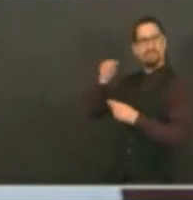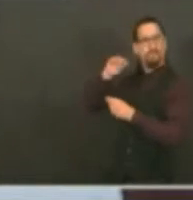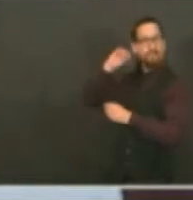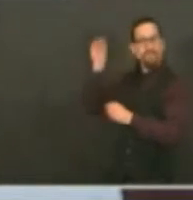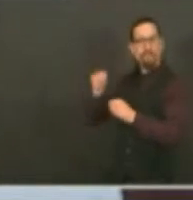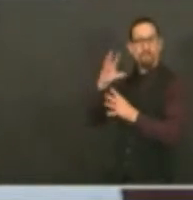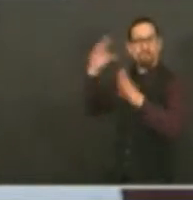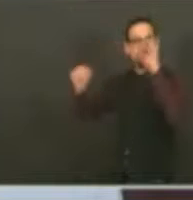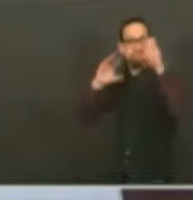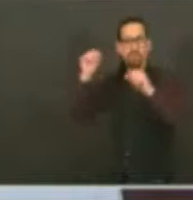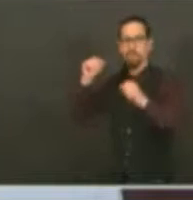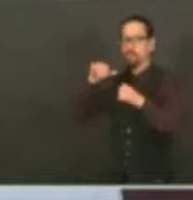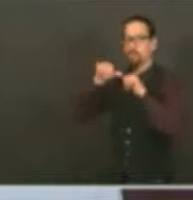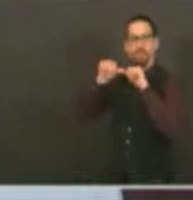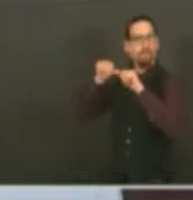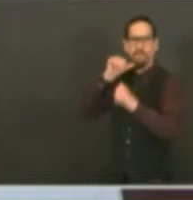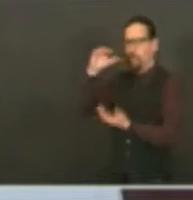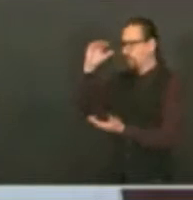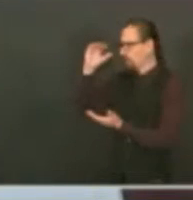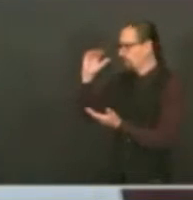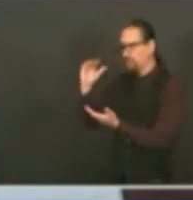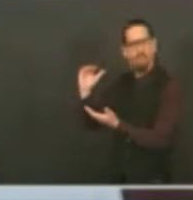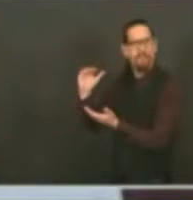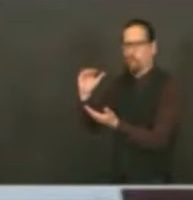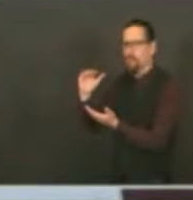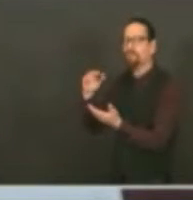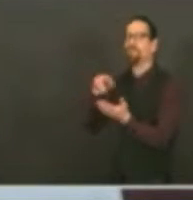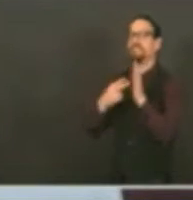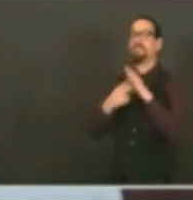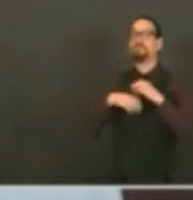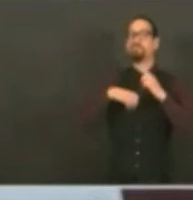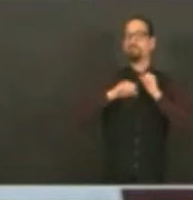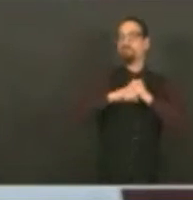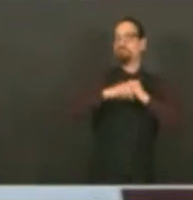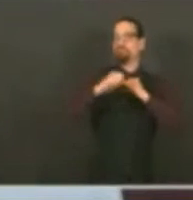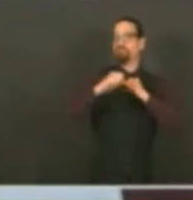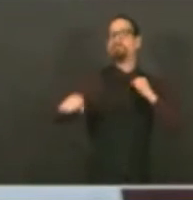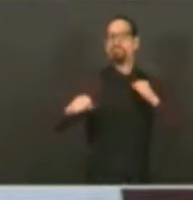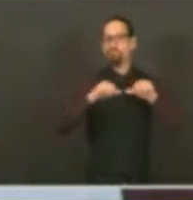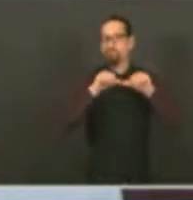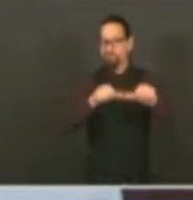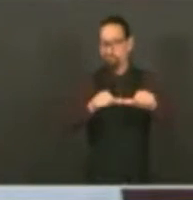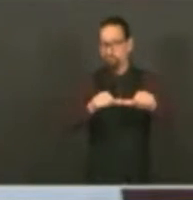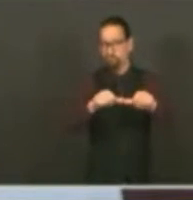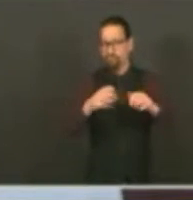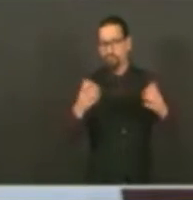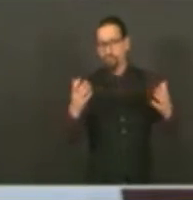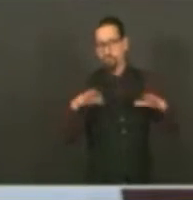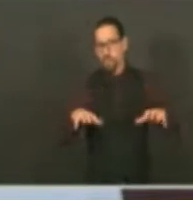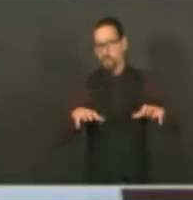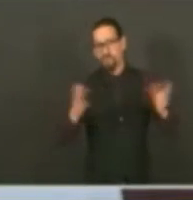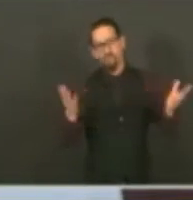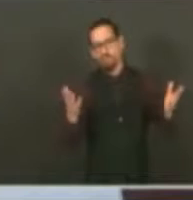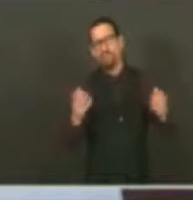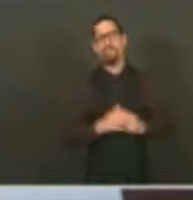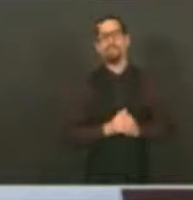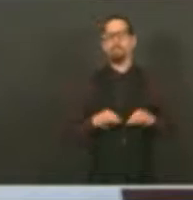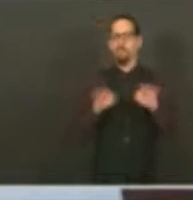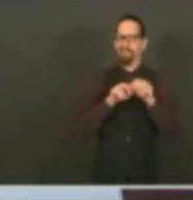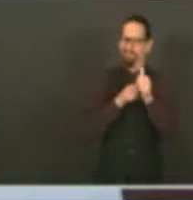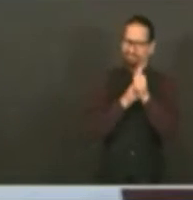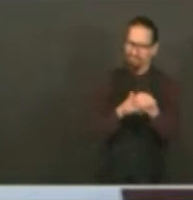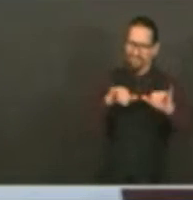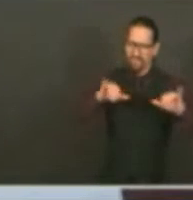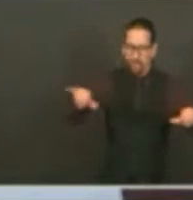home and honoring the pause for 1 more week. Now, as I say that, I can hear in my own